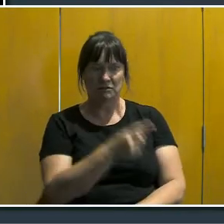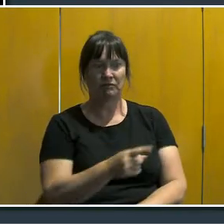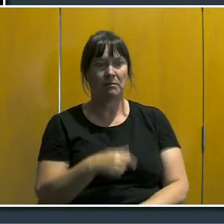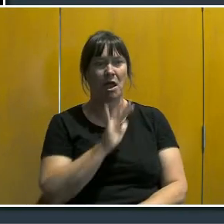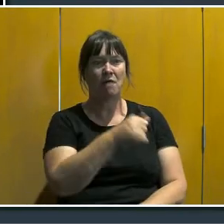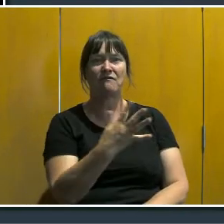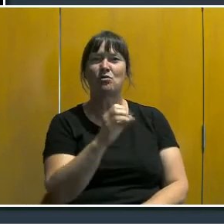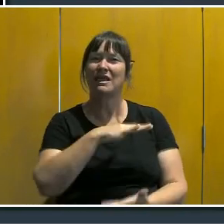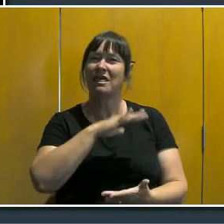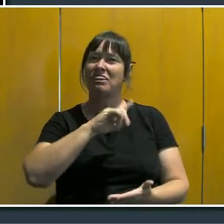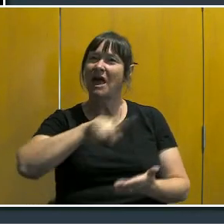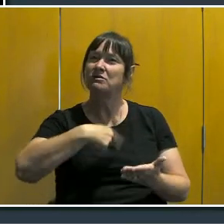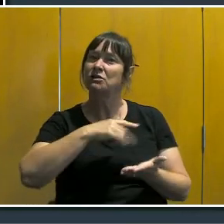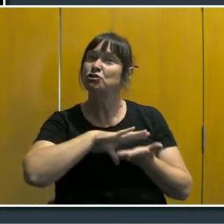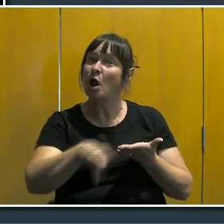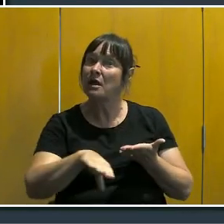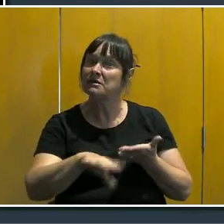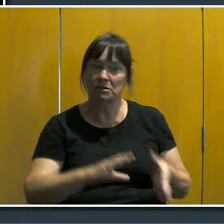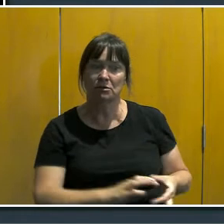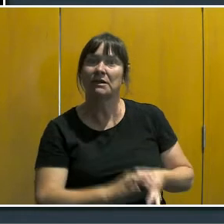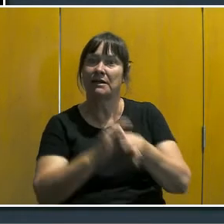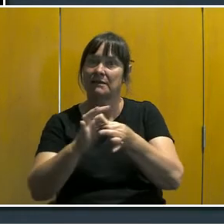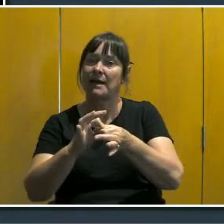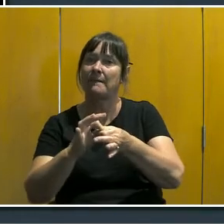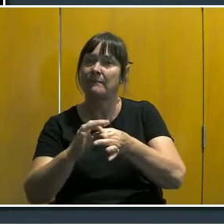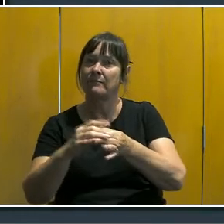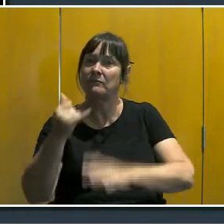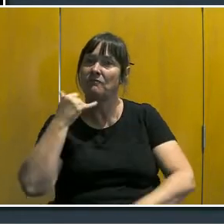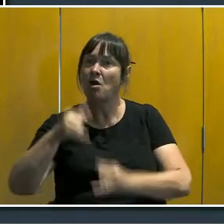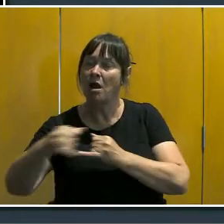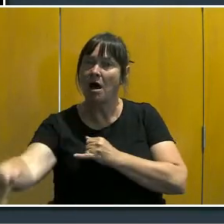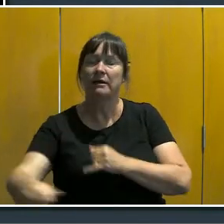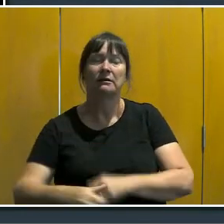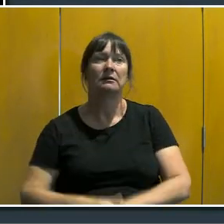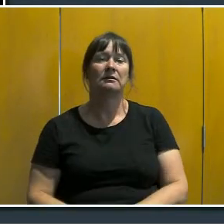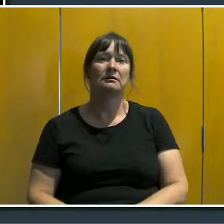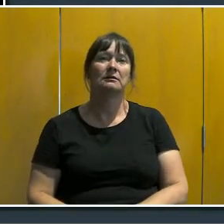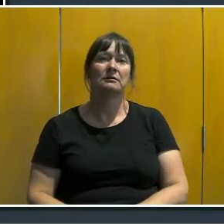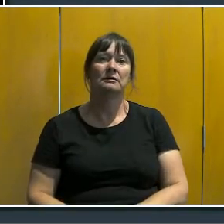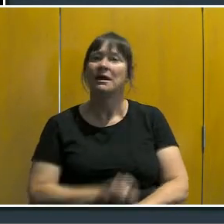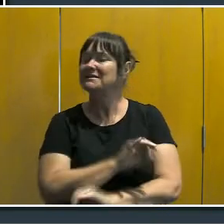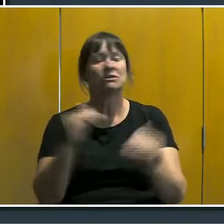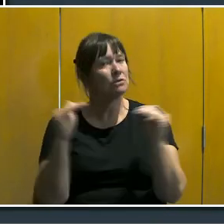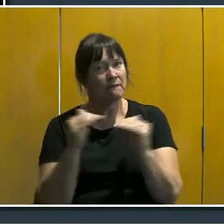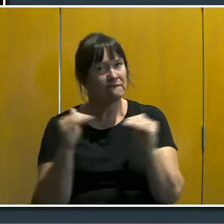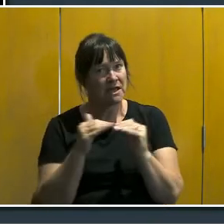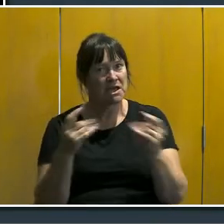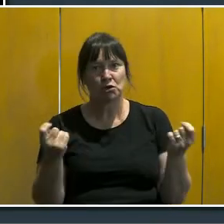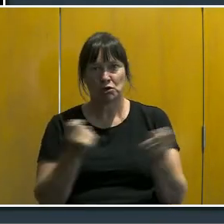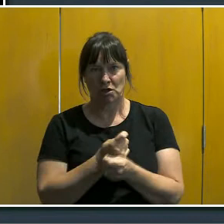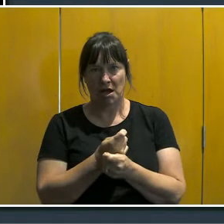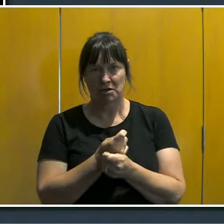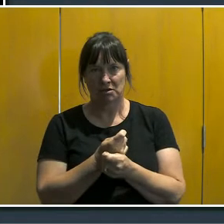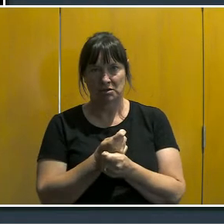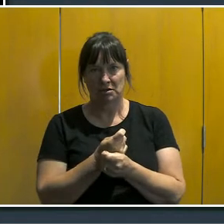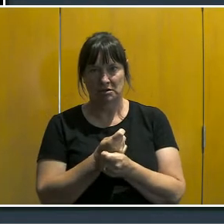our differential should stay the same or at the most have a slight increase. As it is inequitable and unfair to change to